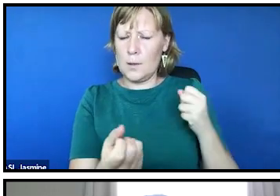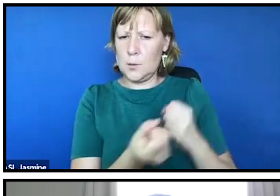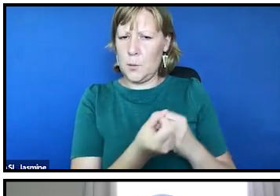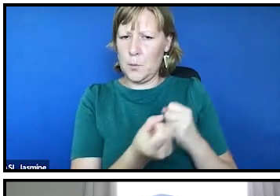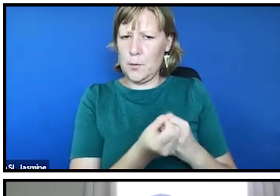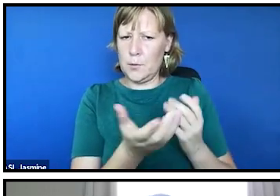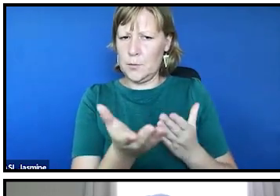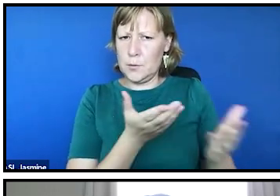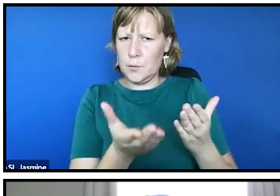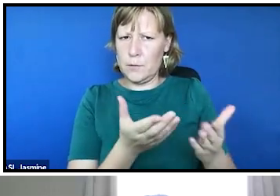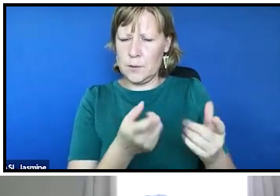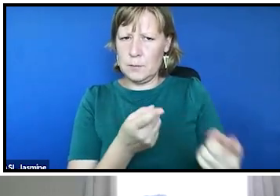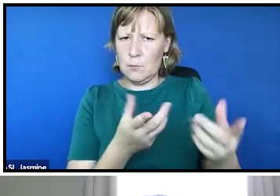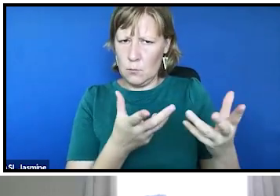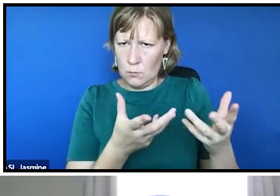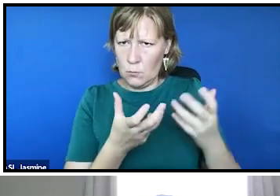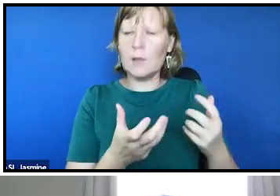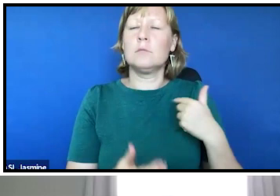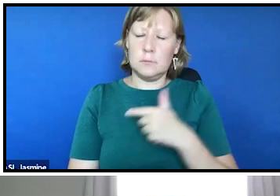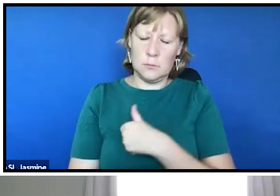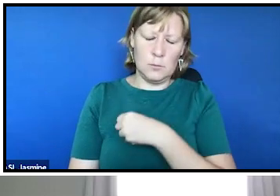can absolutely do that.